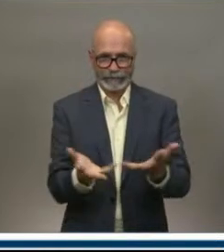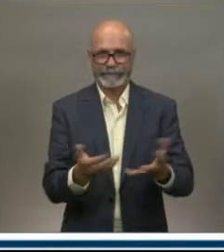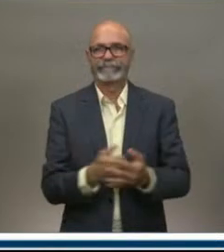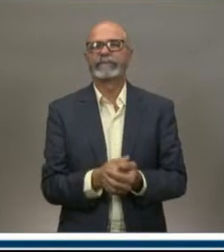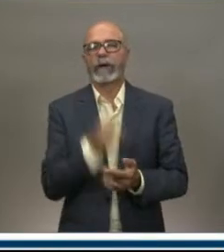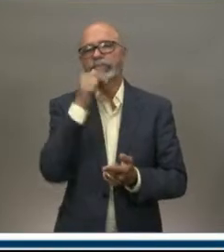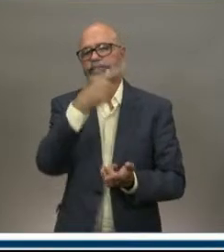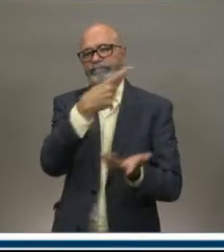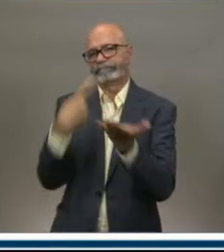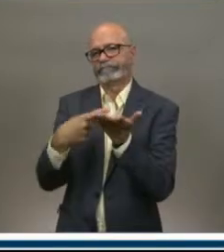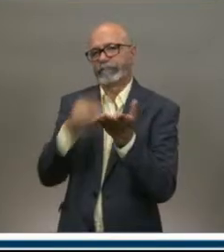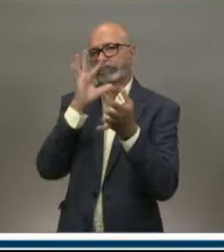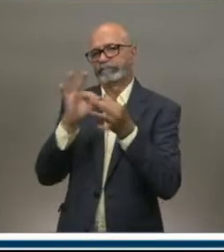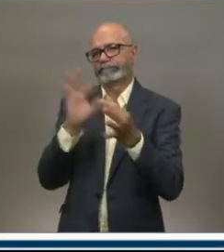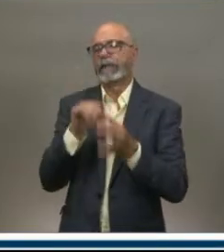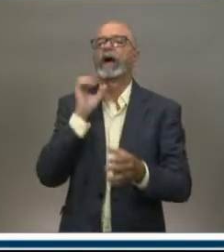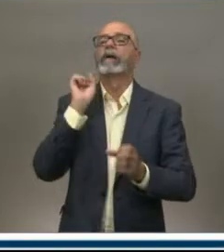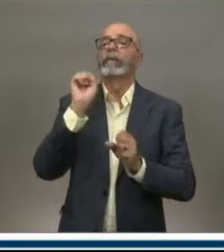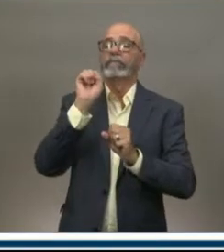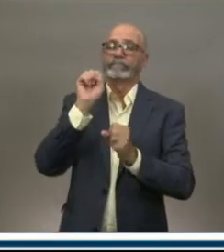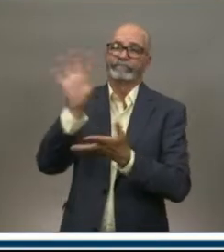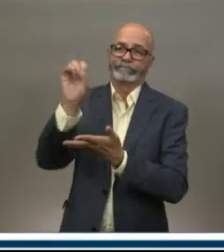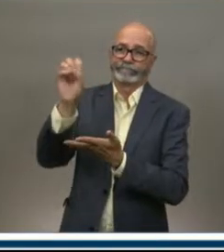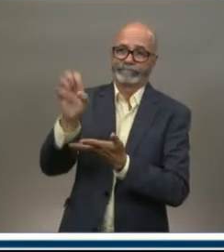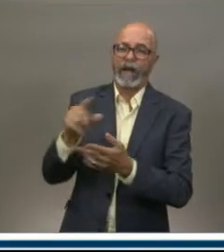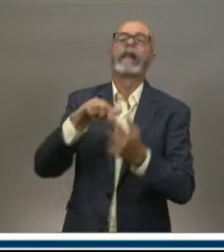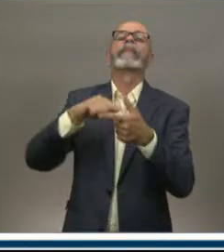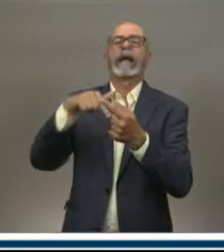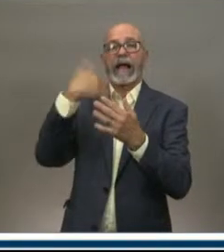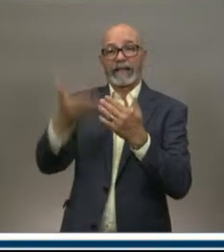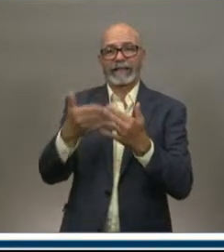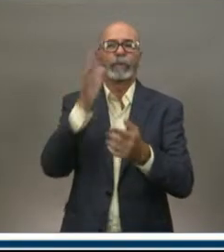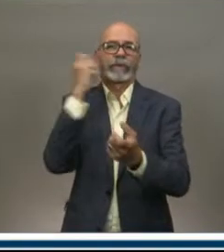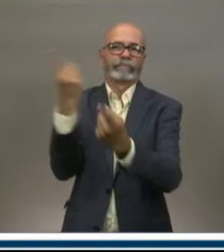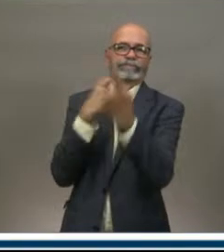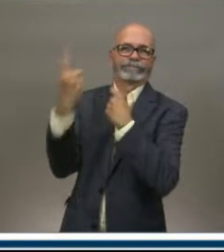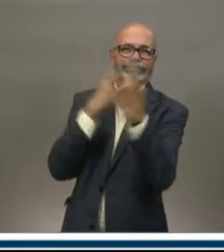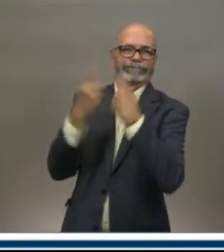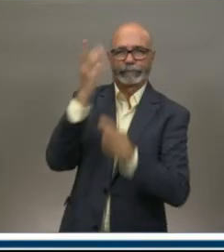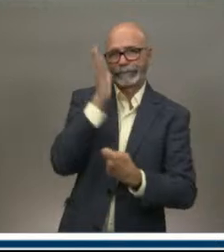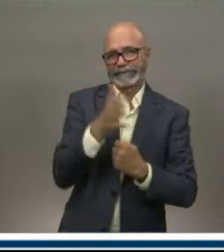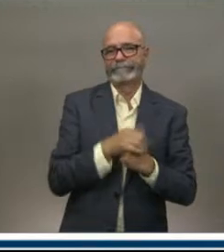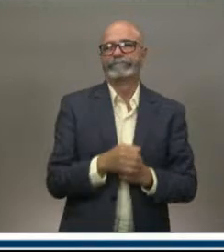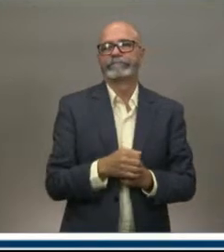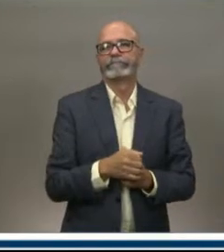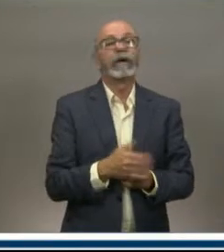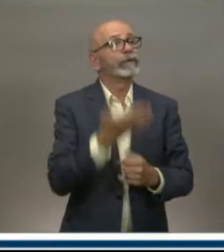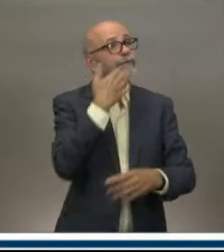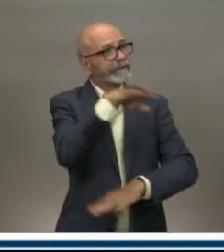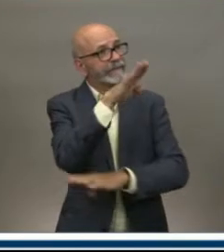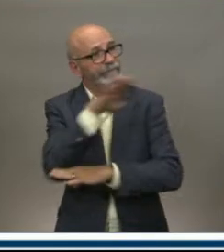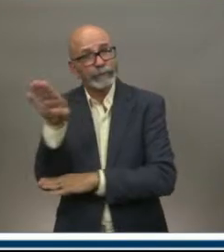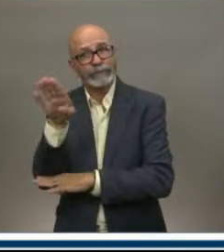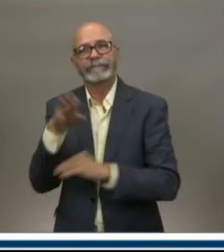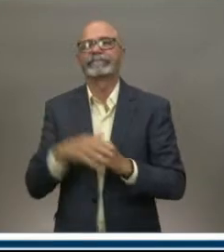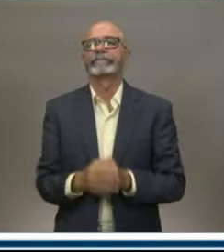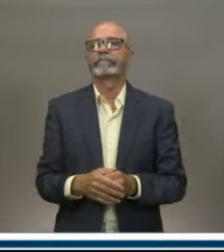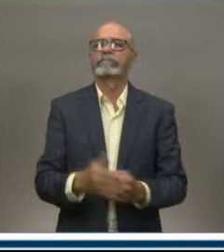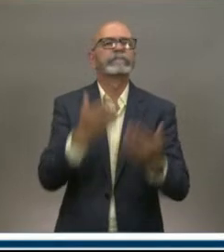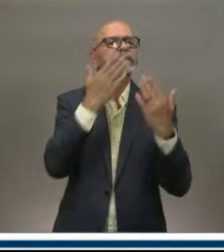media questions. Go ahead, Minister. Thank you, Tina. Good afternoon, everybody. Thank you for being